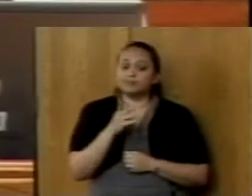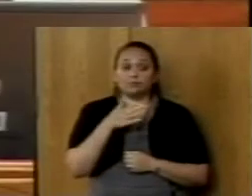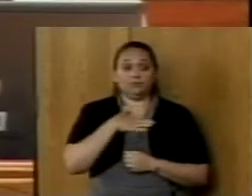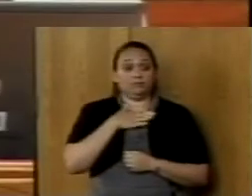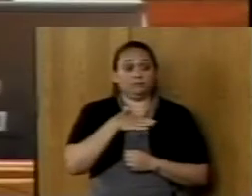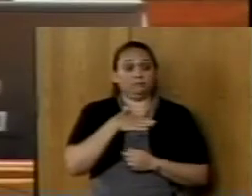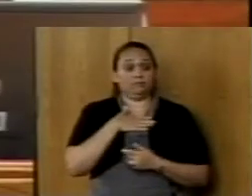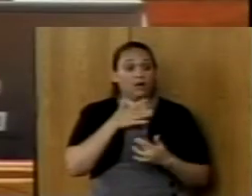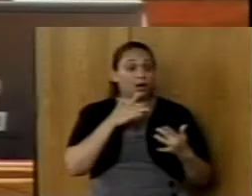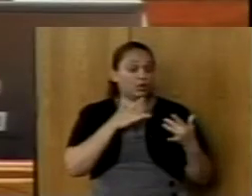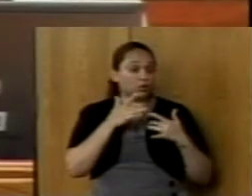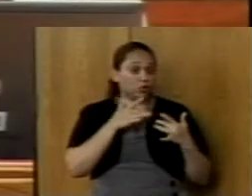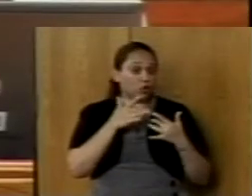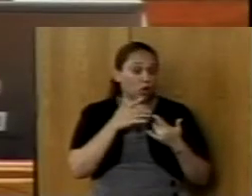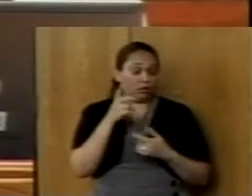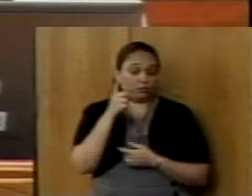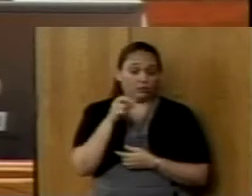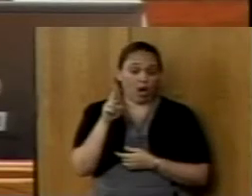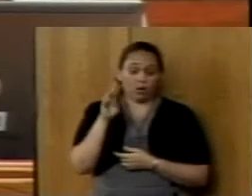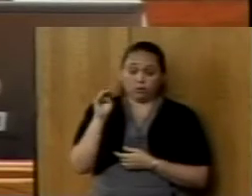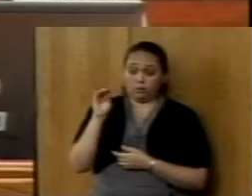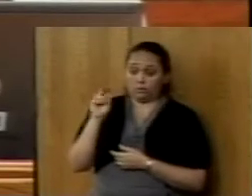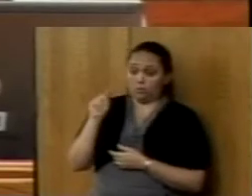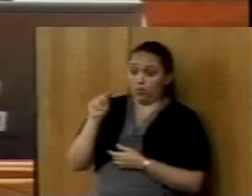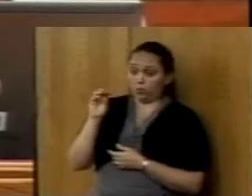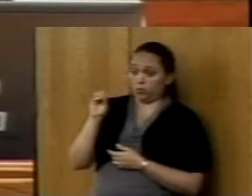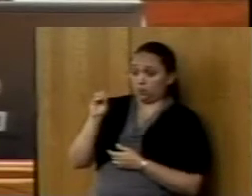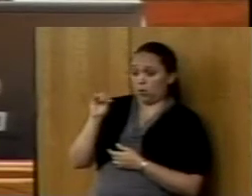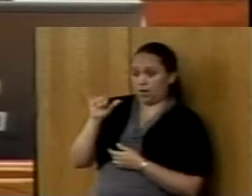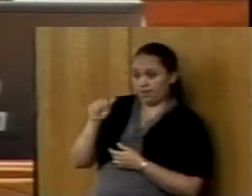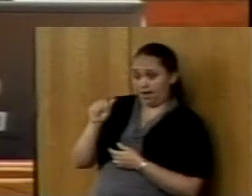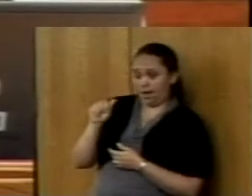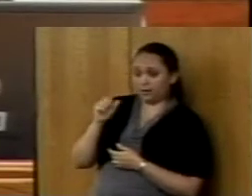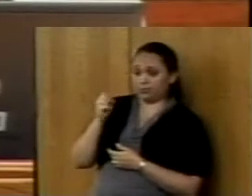my concern, Dr. Montoya, is still this